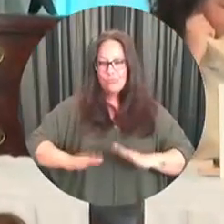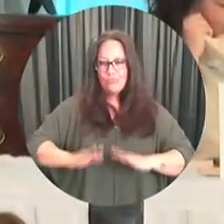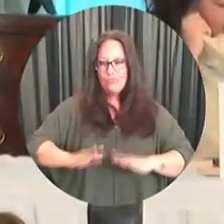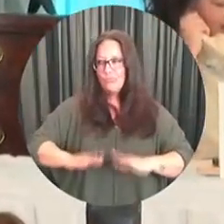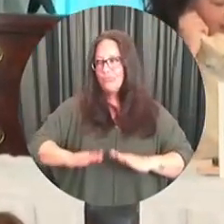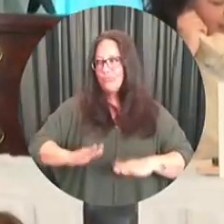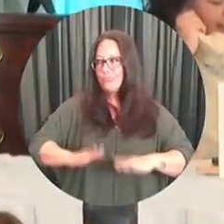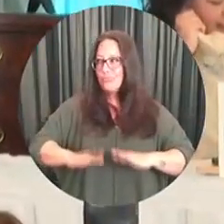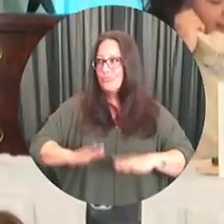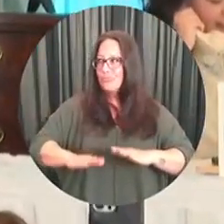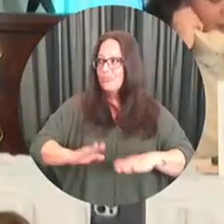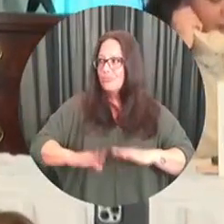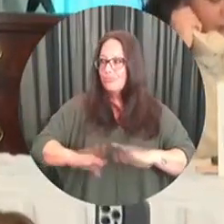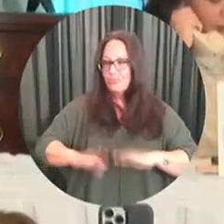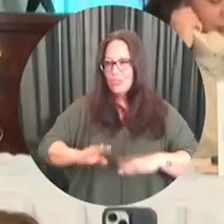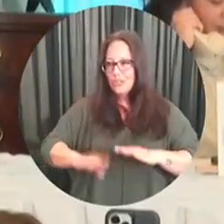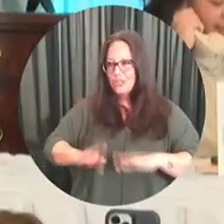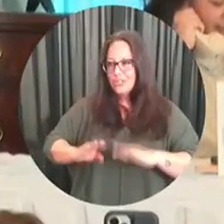Whoa!